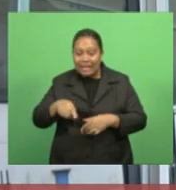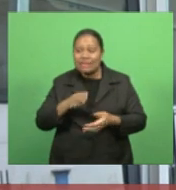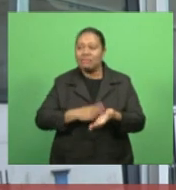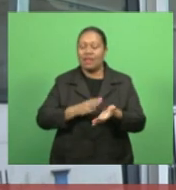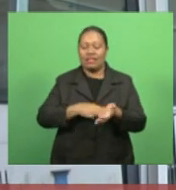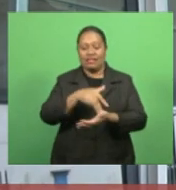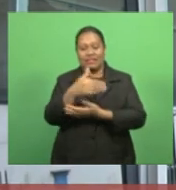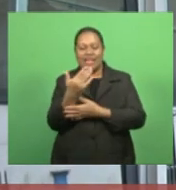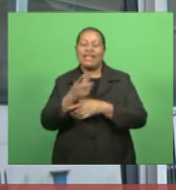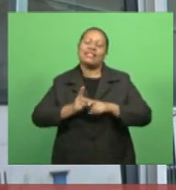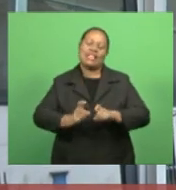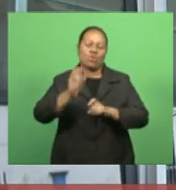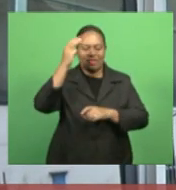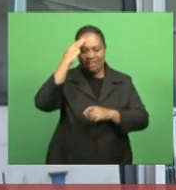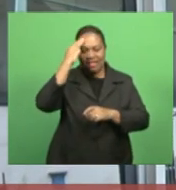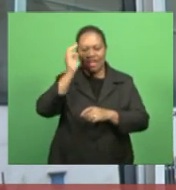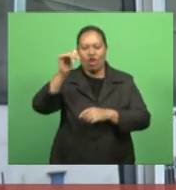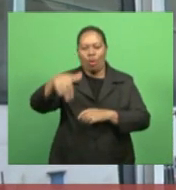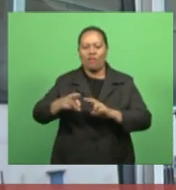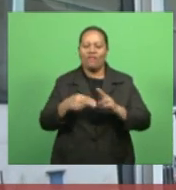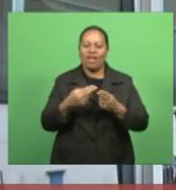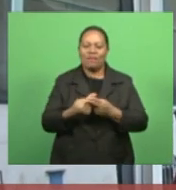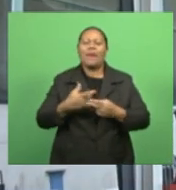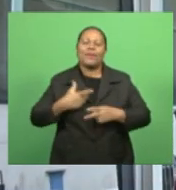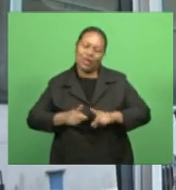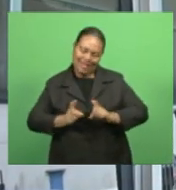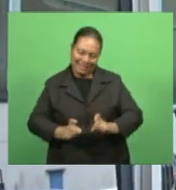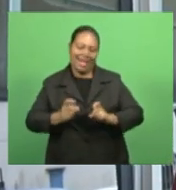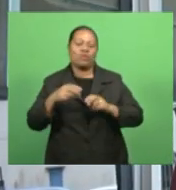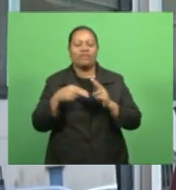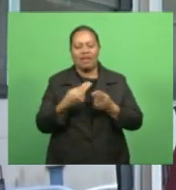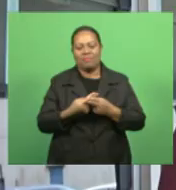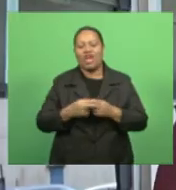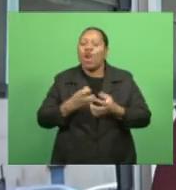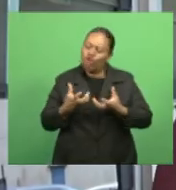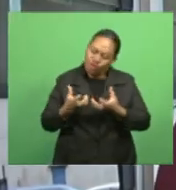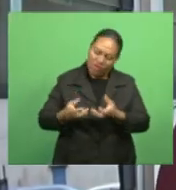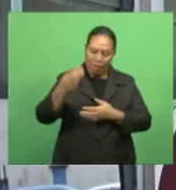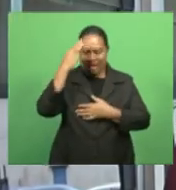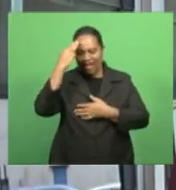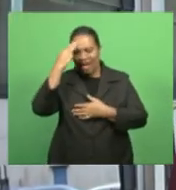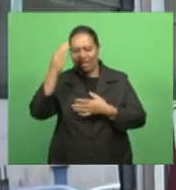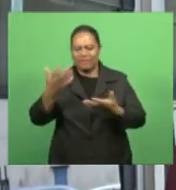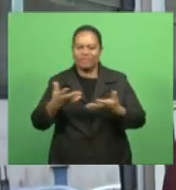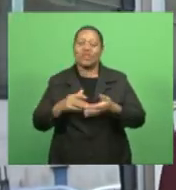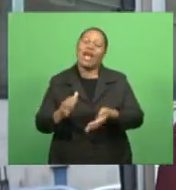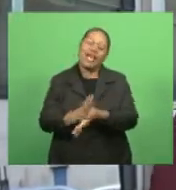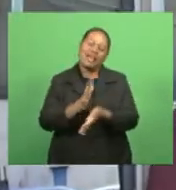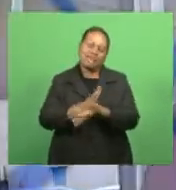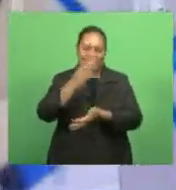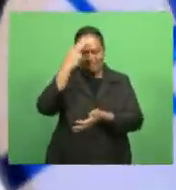be spending it with my mother and the whole family because I live with my mother, and I'll be cooking for my mom. And happy Mother's Day,